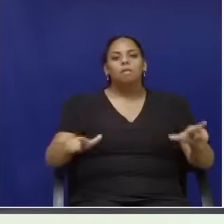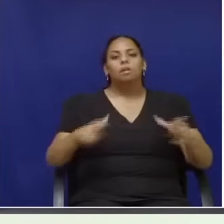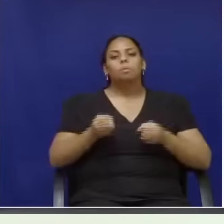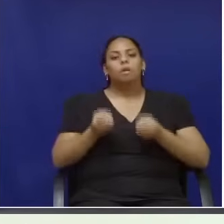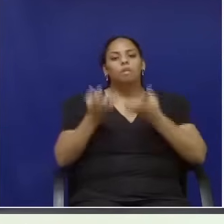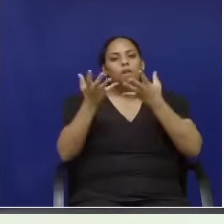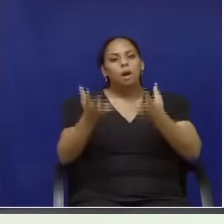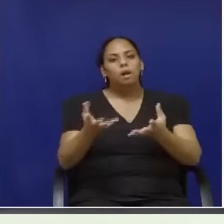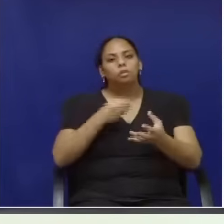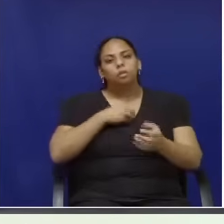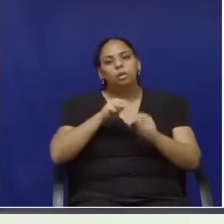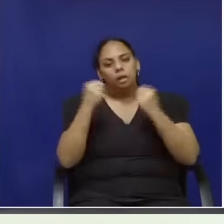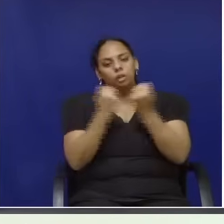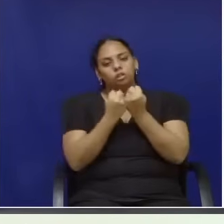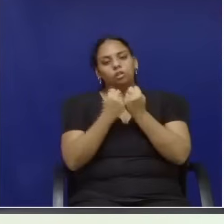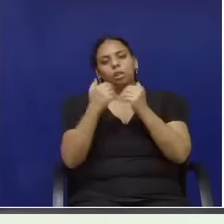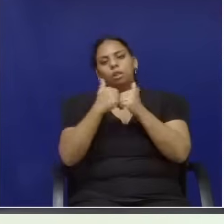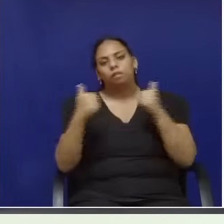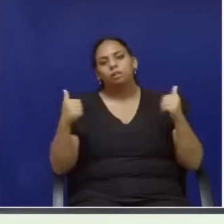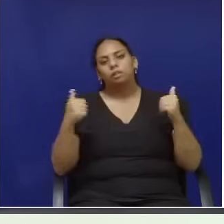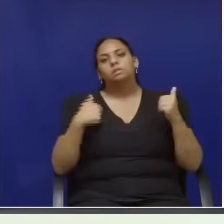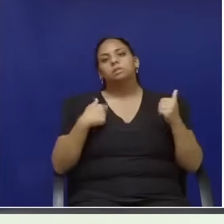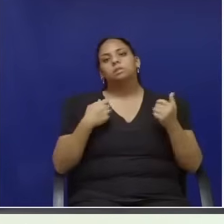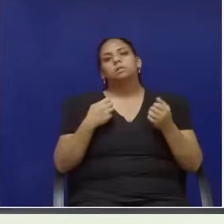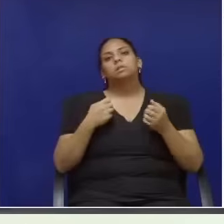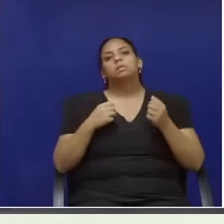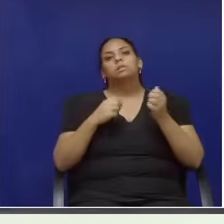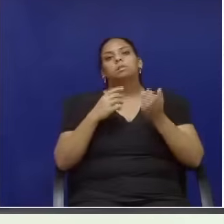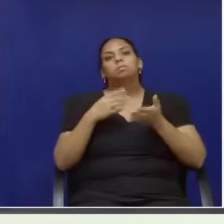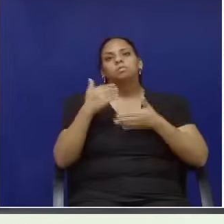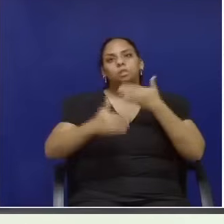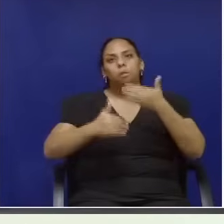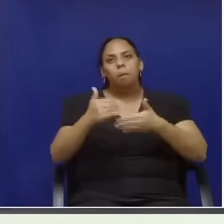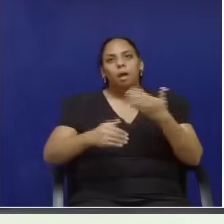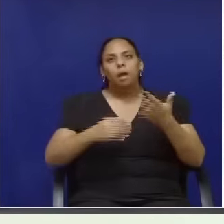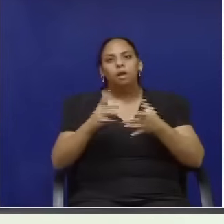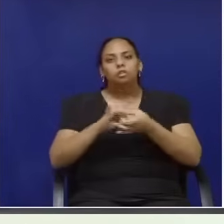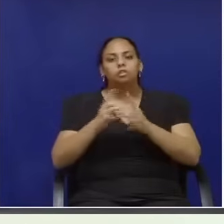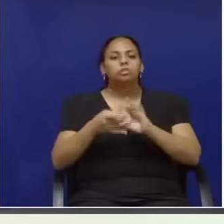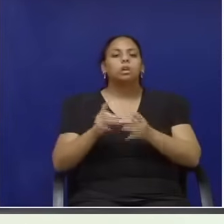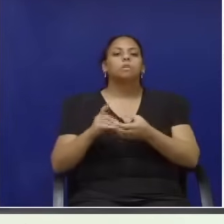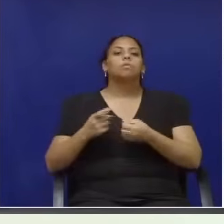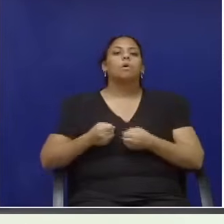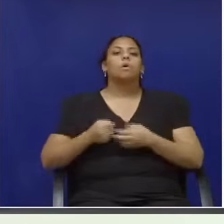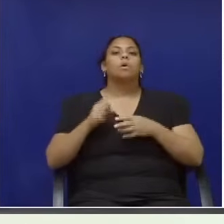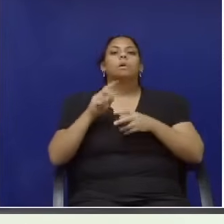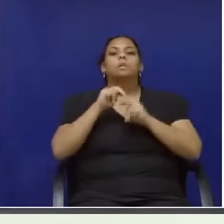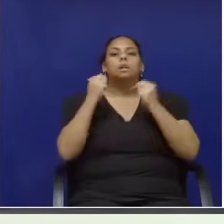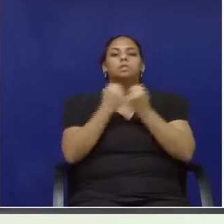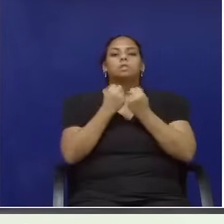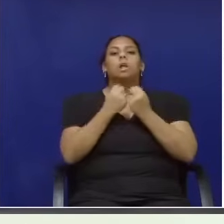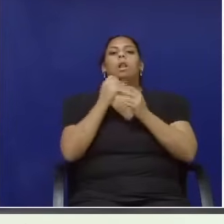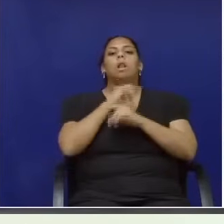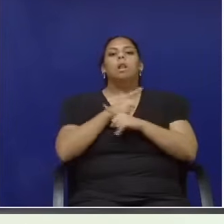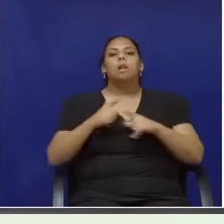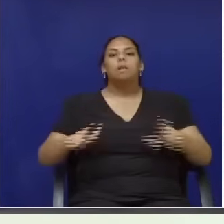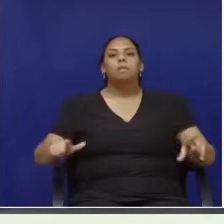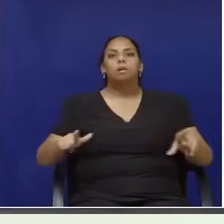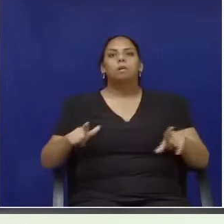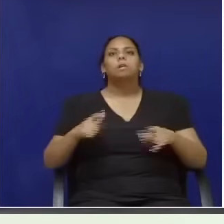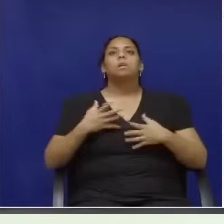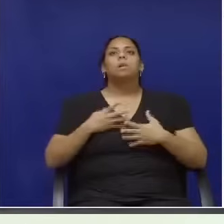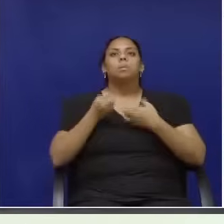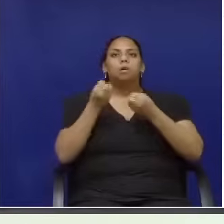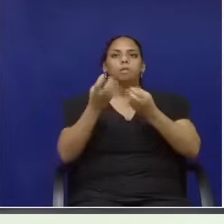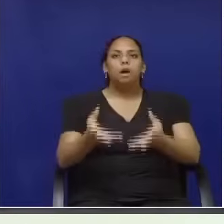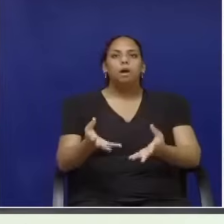national division supply chain for consolidation at a national level. The table below provides the